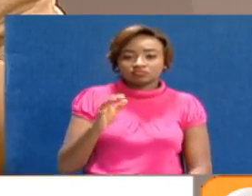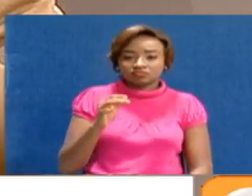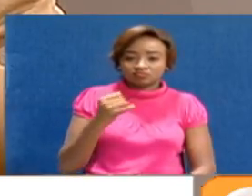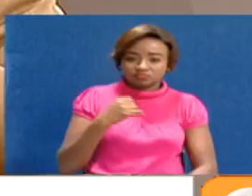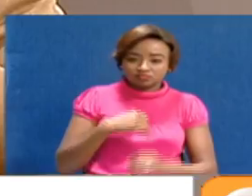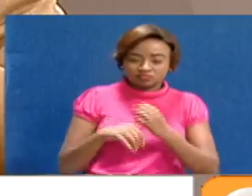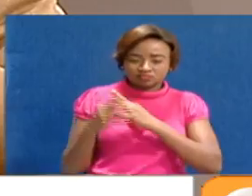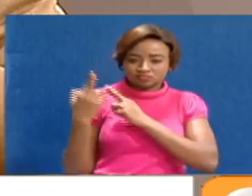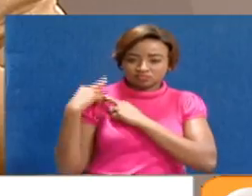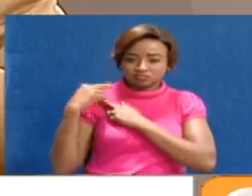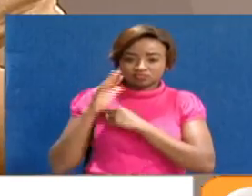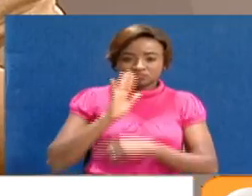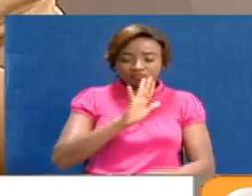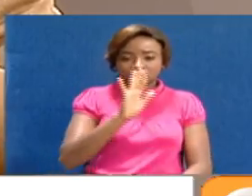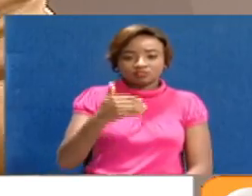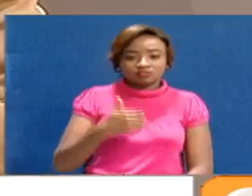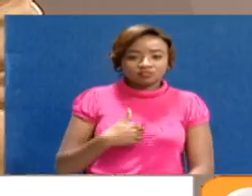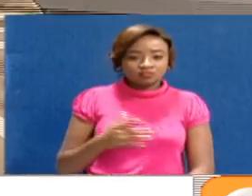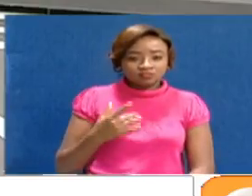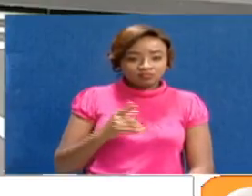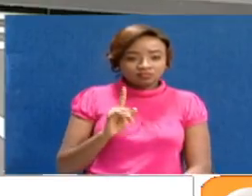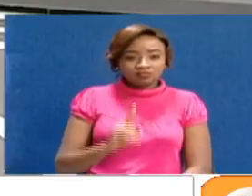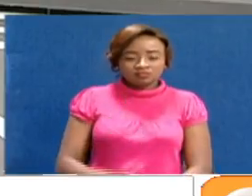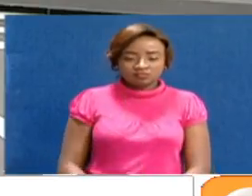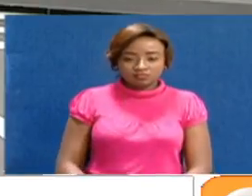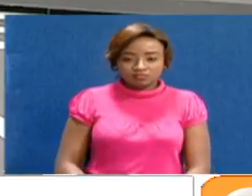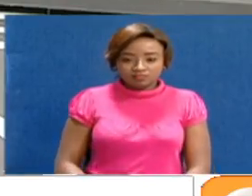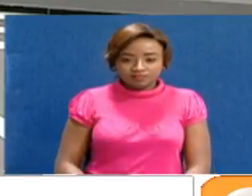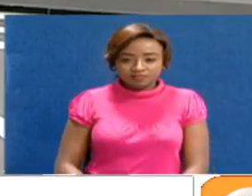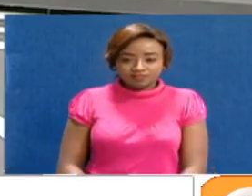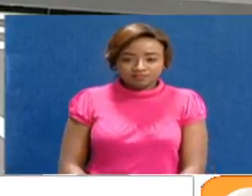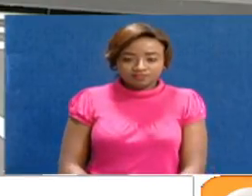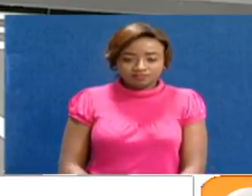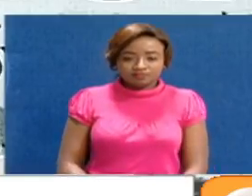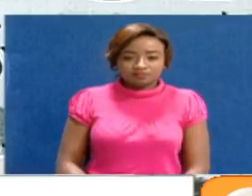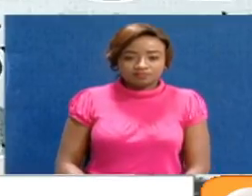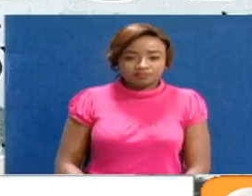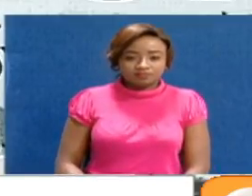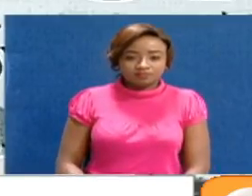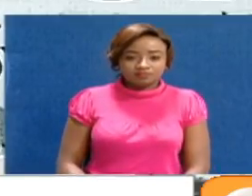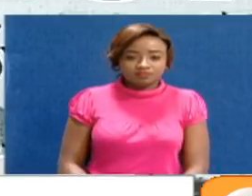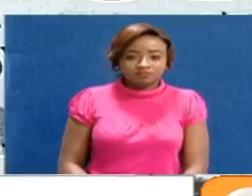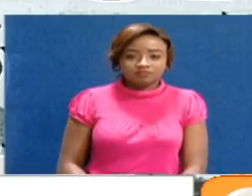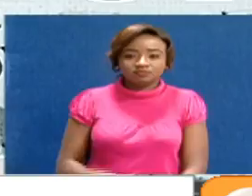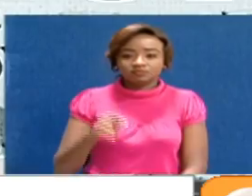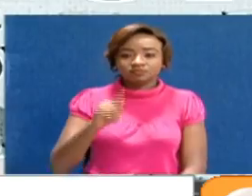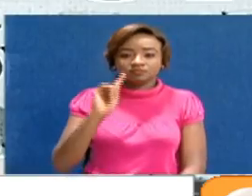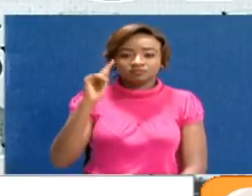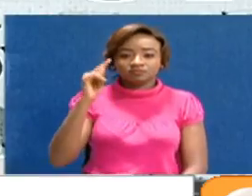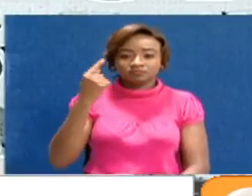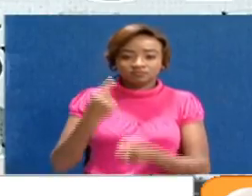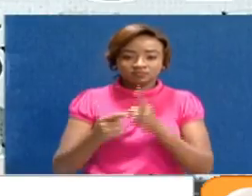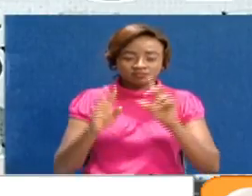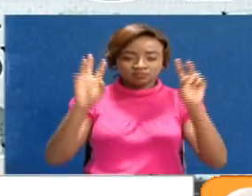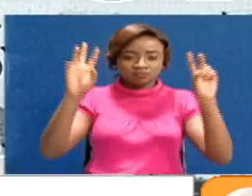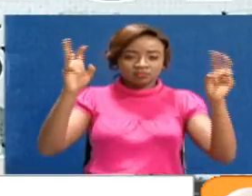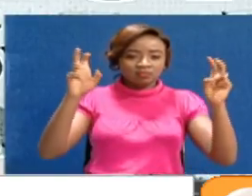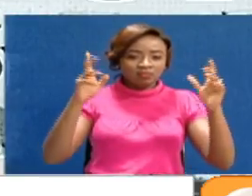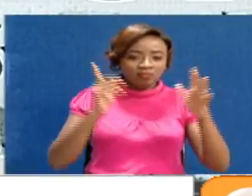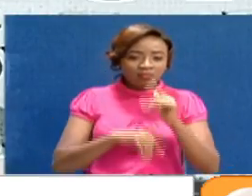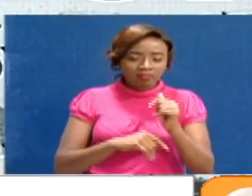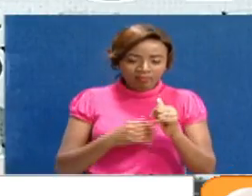to play their part. Okay. Yes. Let me bring in Dr. Mado on this. And Dr. Mado, you know, the theme this year is recover